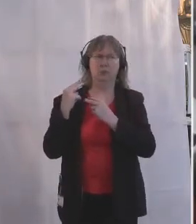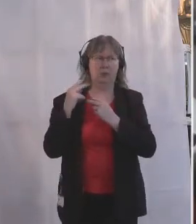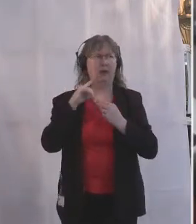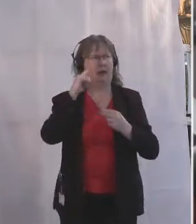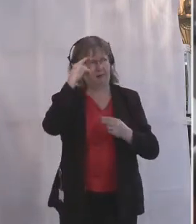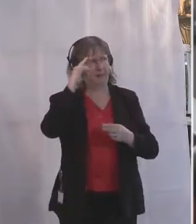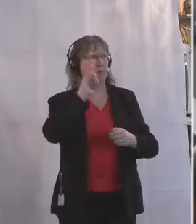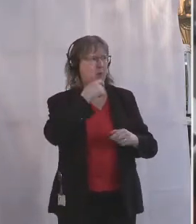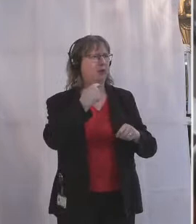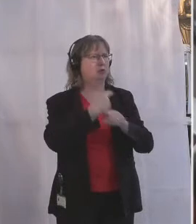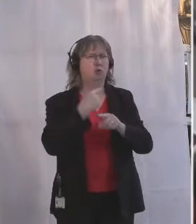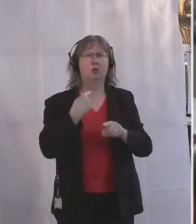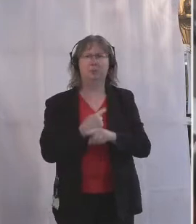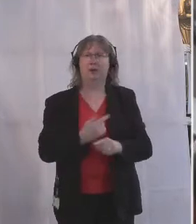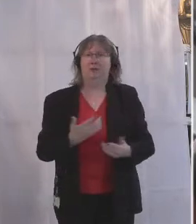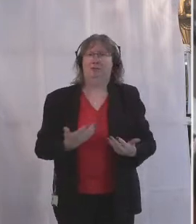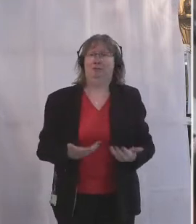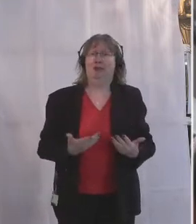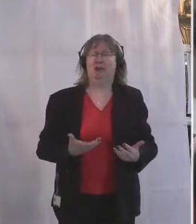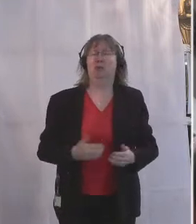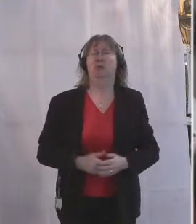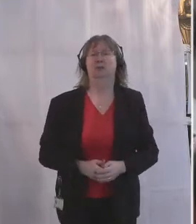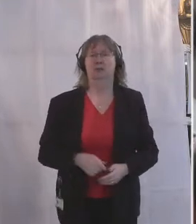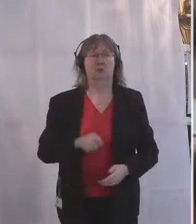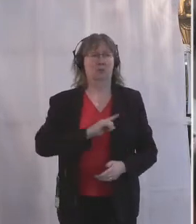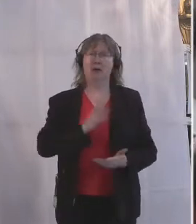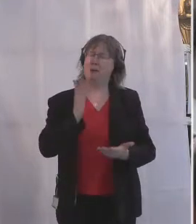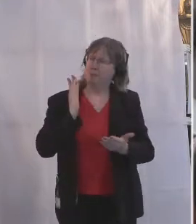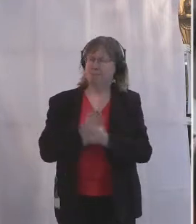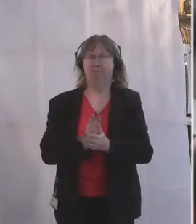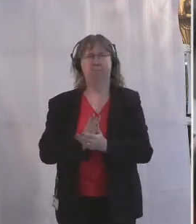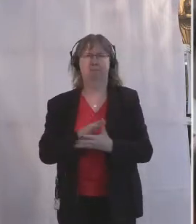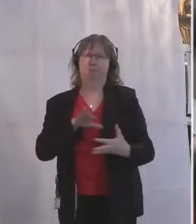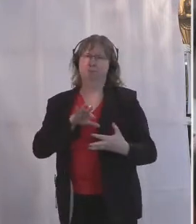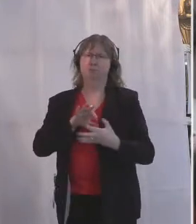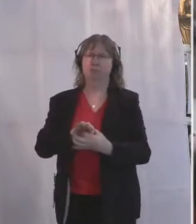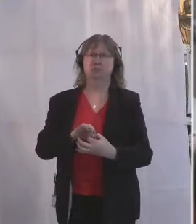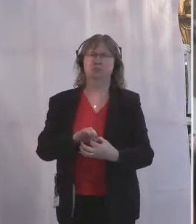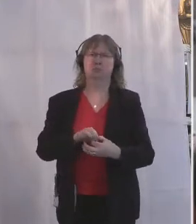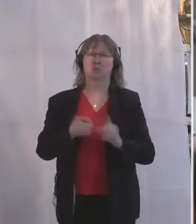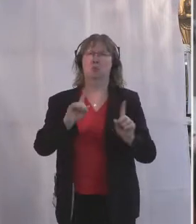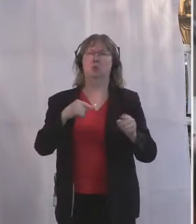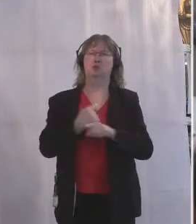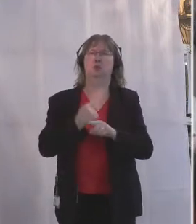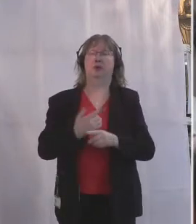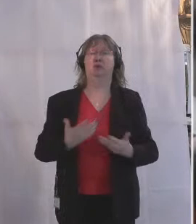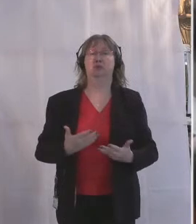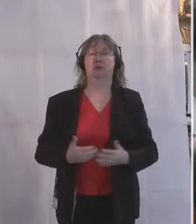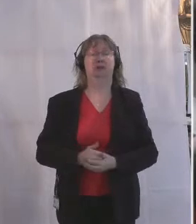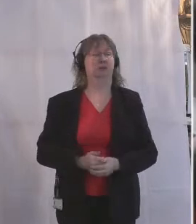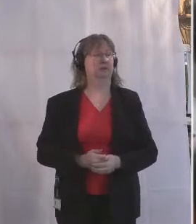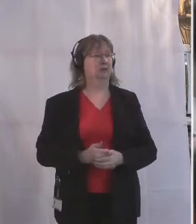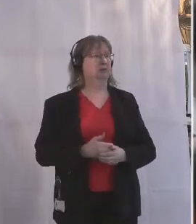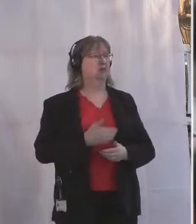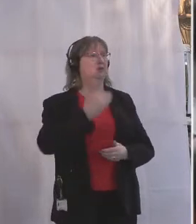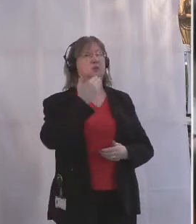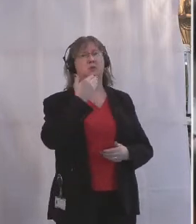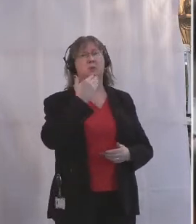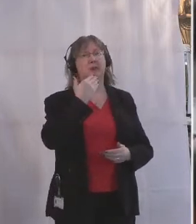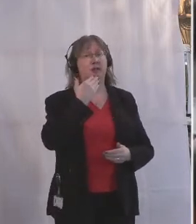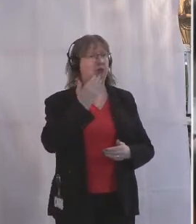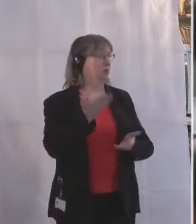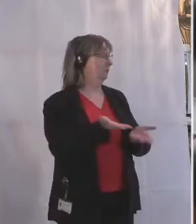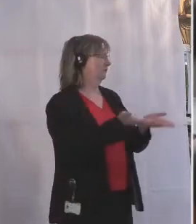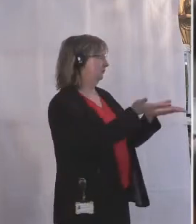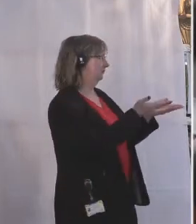discussion now, which is obviously, absolutely relevant to what we're here talking about today. So thank you both, and over to